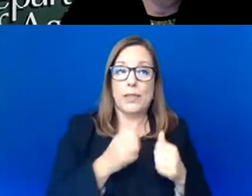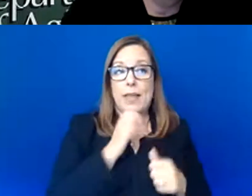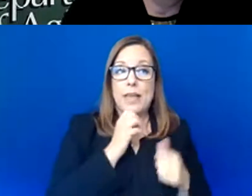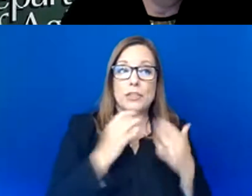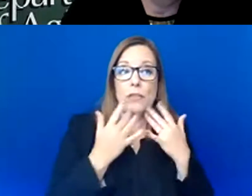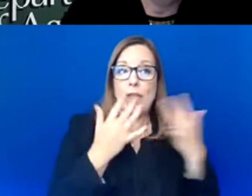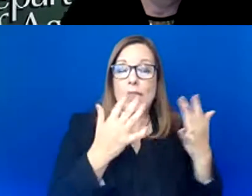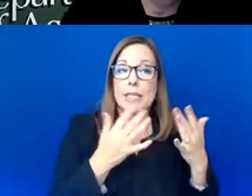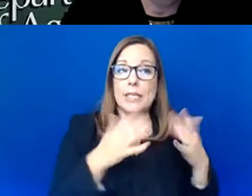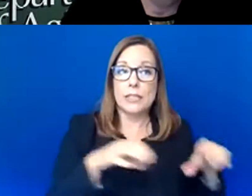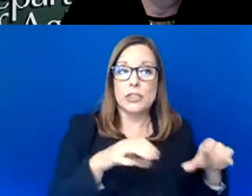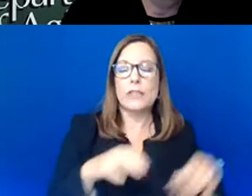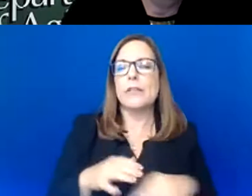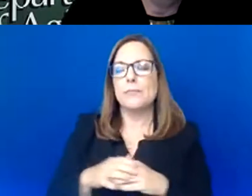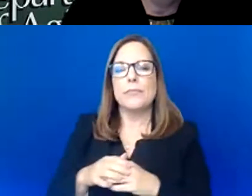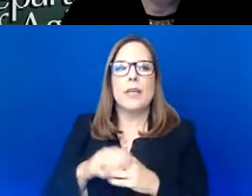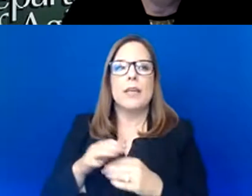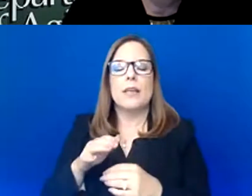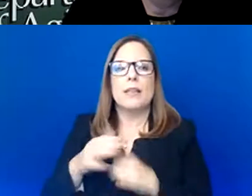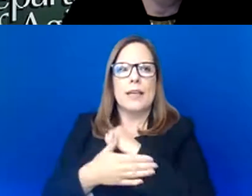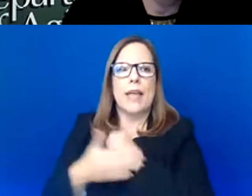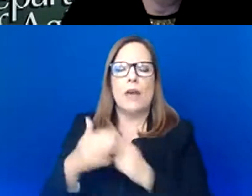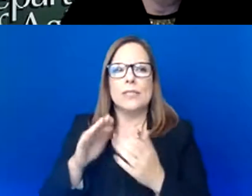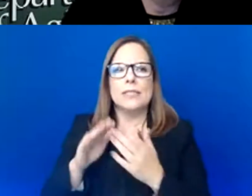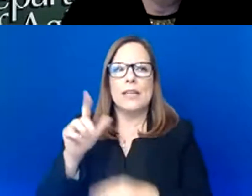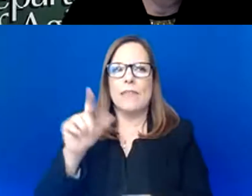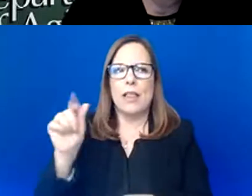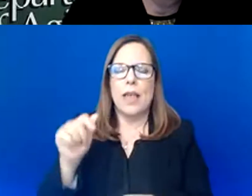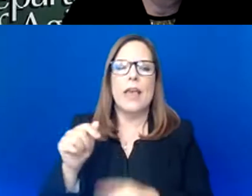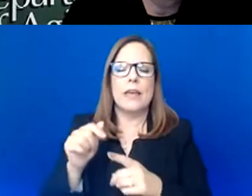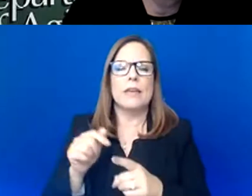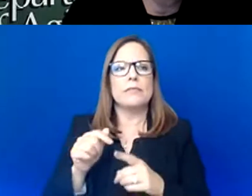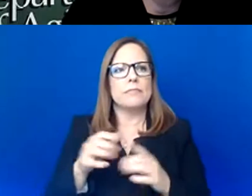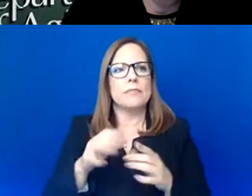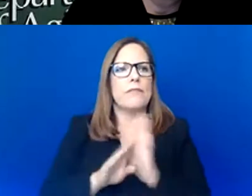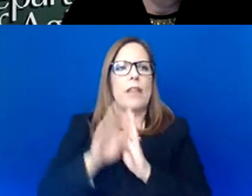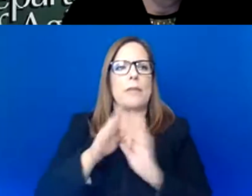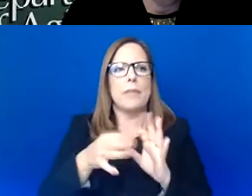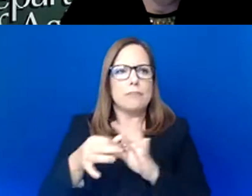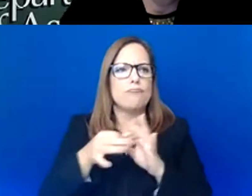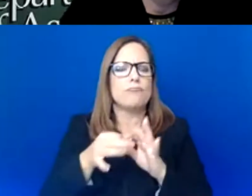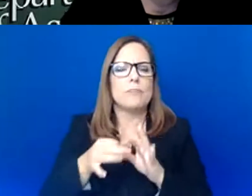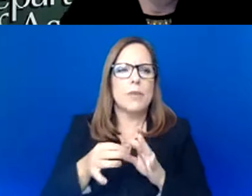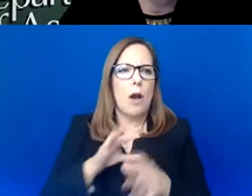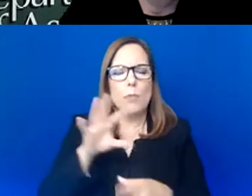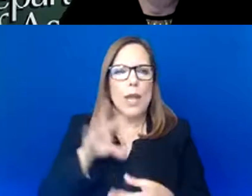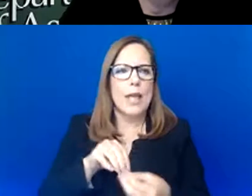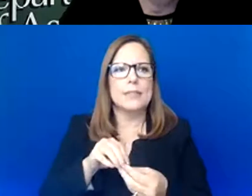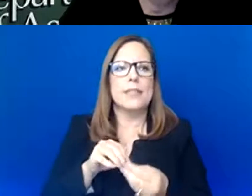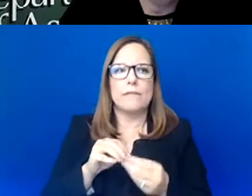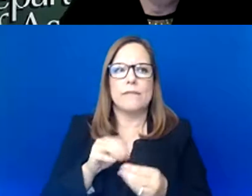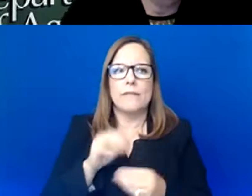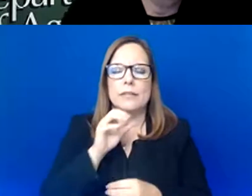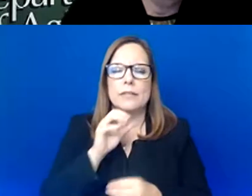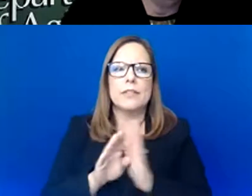Los Angeles elected to develop a comprehensive Department of Aging. We're really excited about that. We have launched with